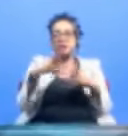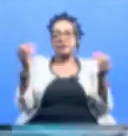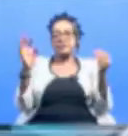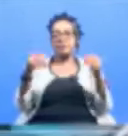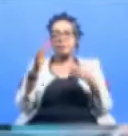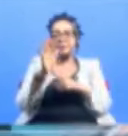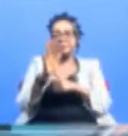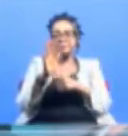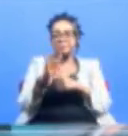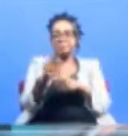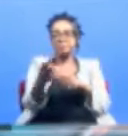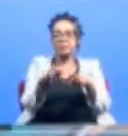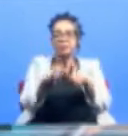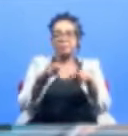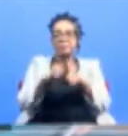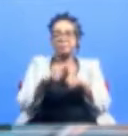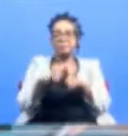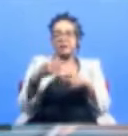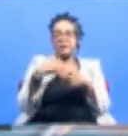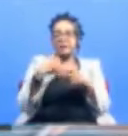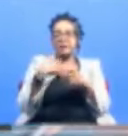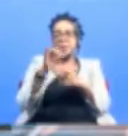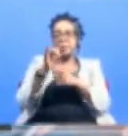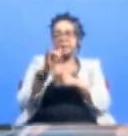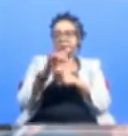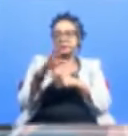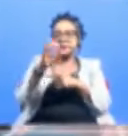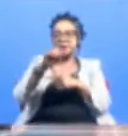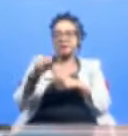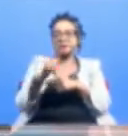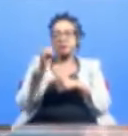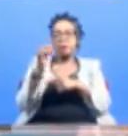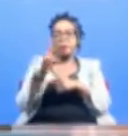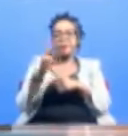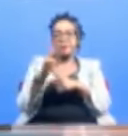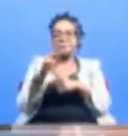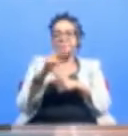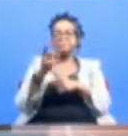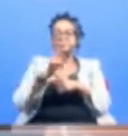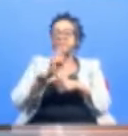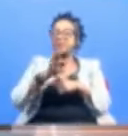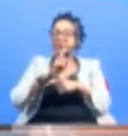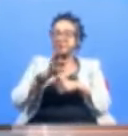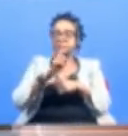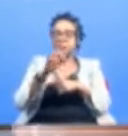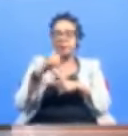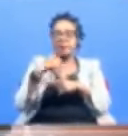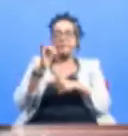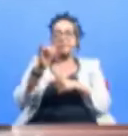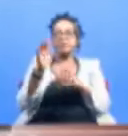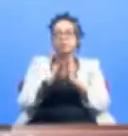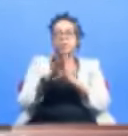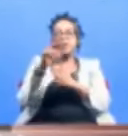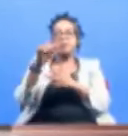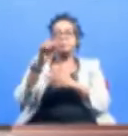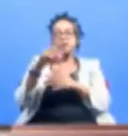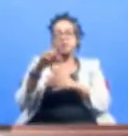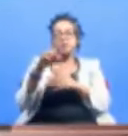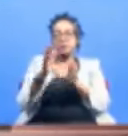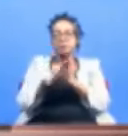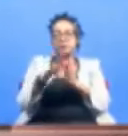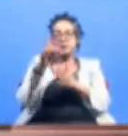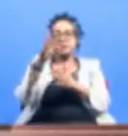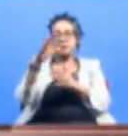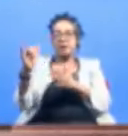a series of tweets on X, CS Kuria had threatened to report Mwiruri and the Nation Media Group to the DCI on